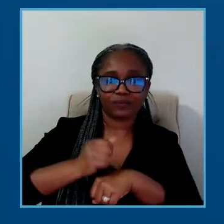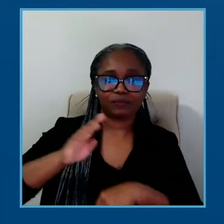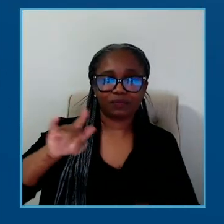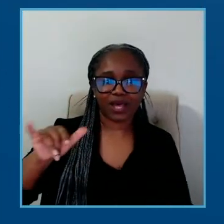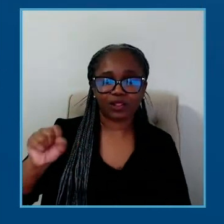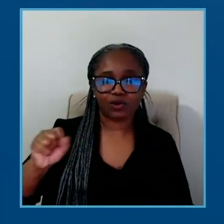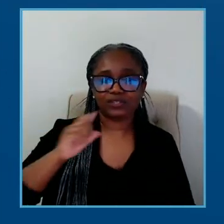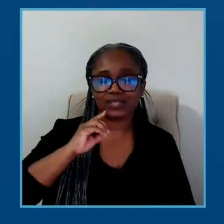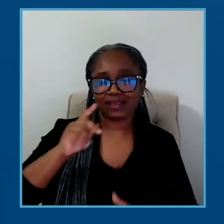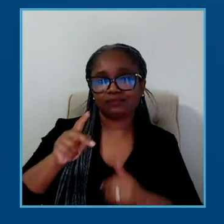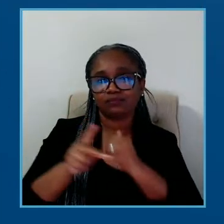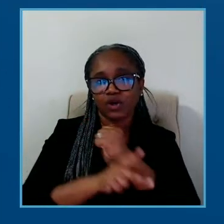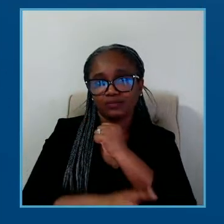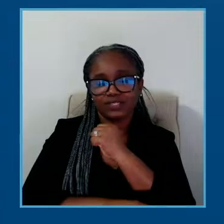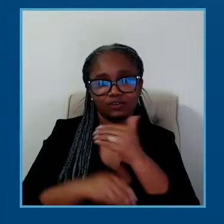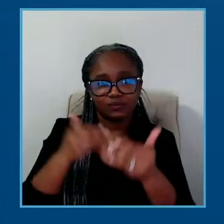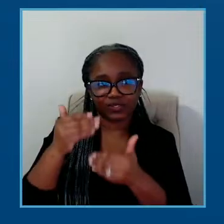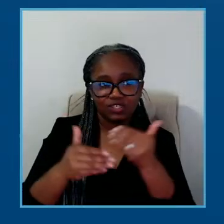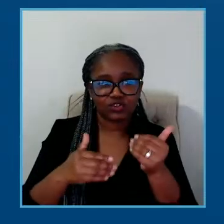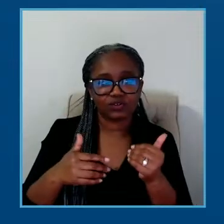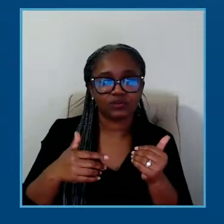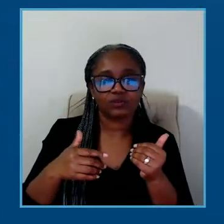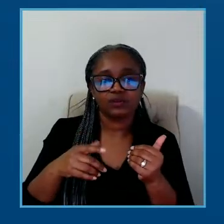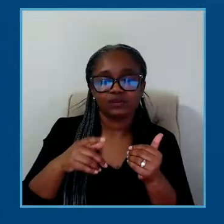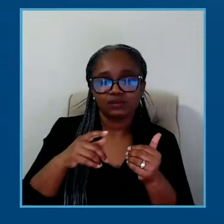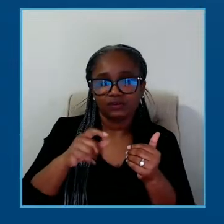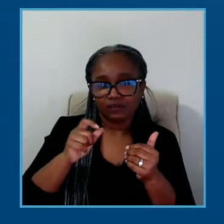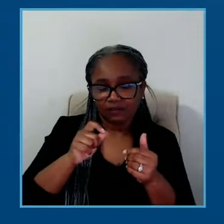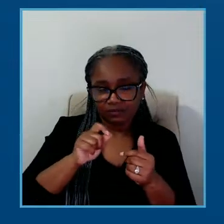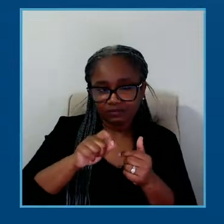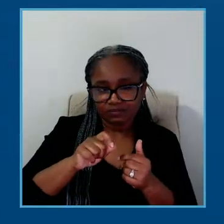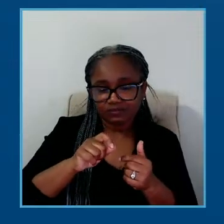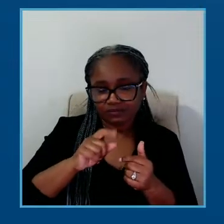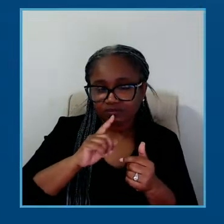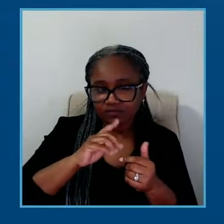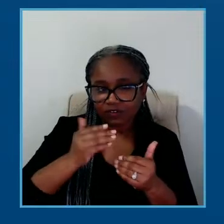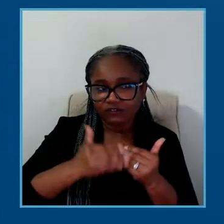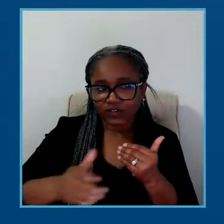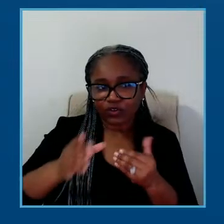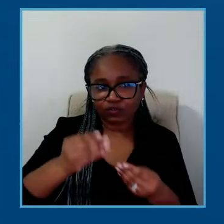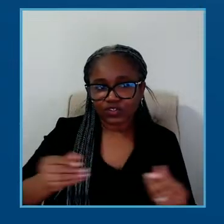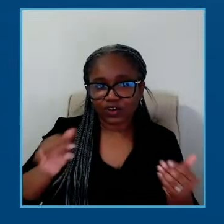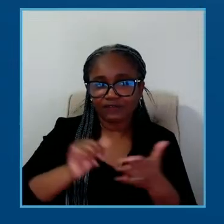it further resolved that the committee recommends that only the candidates who were improperly